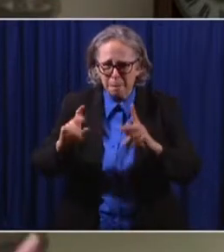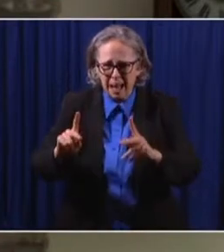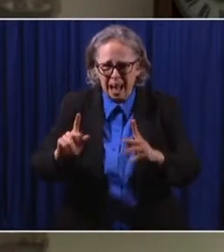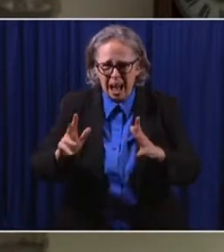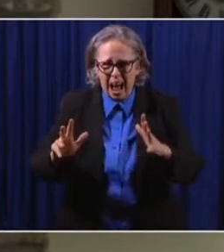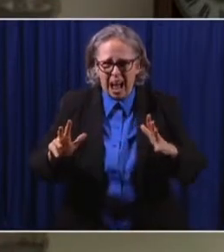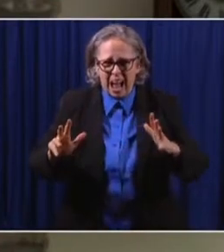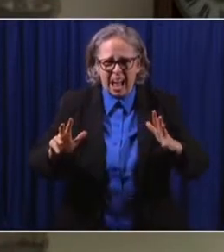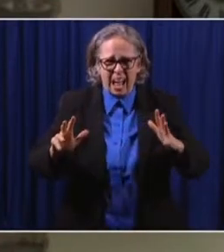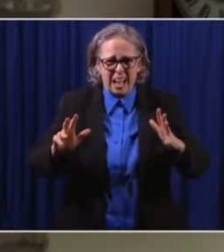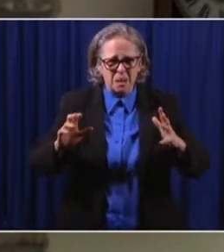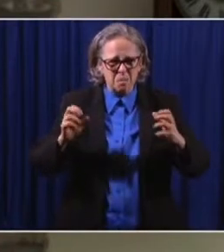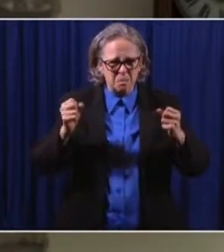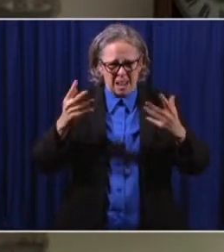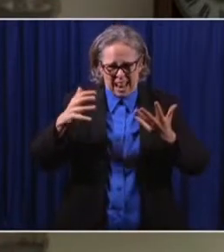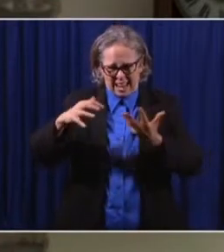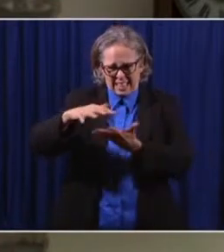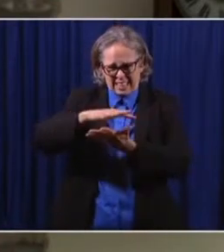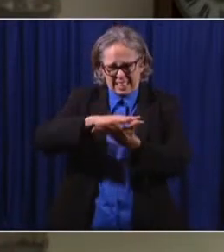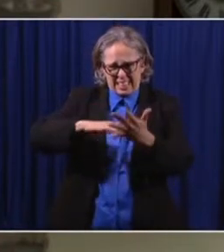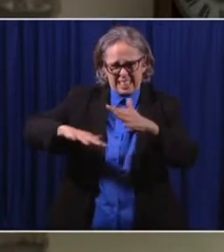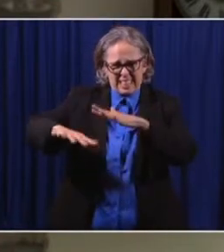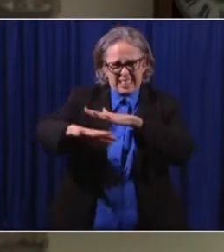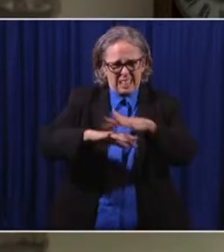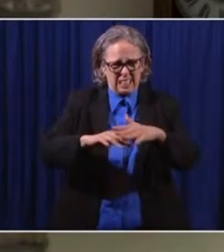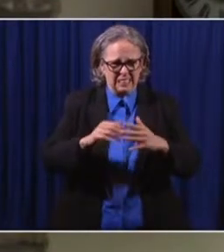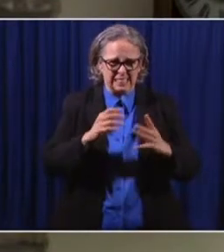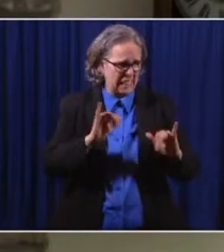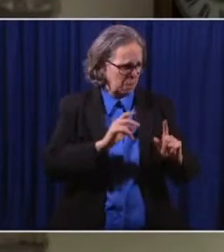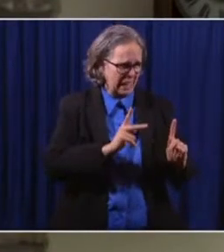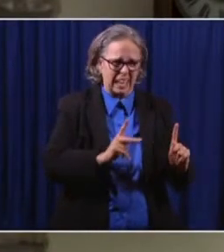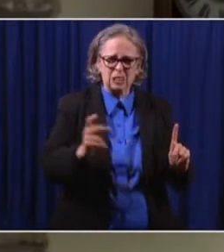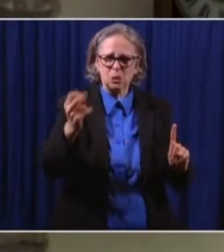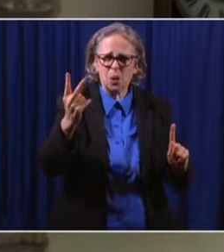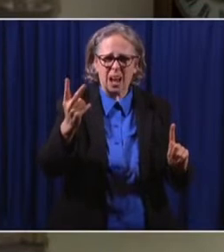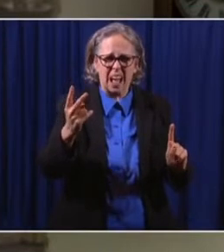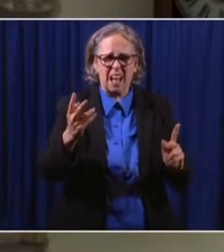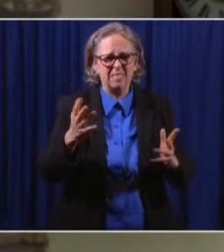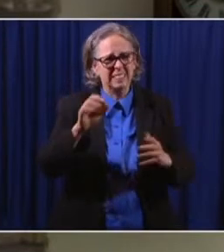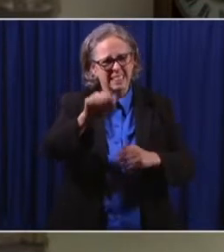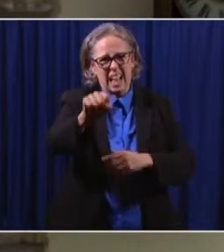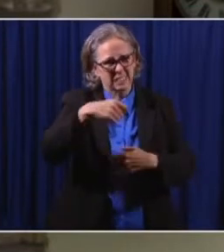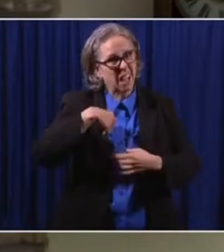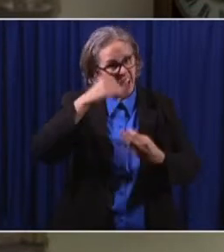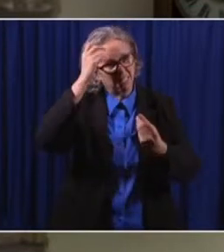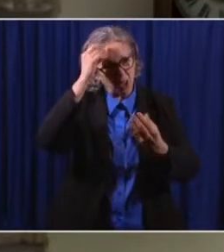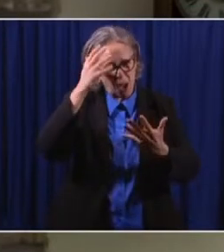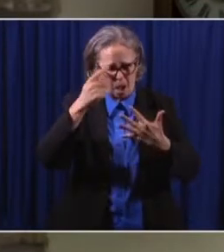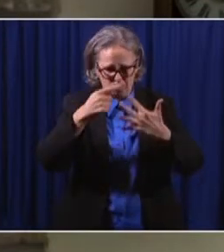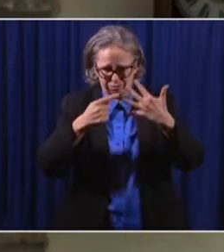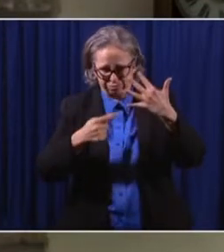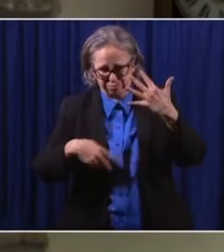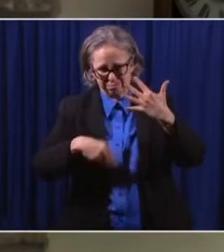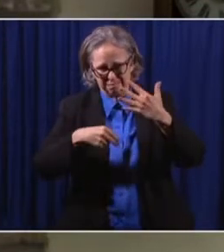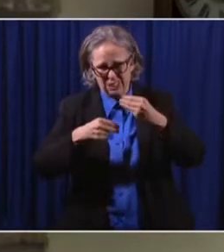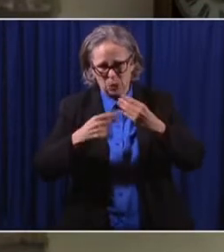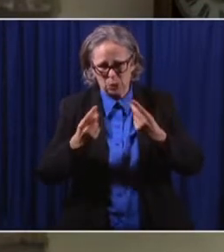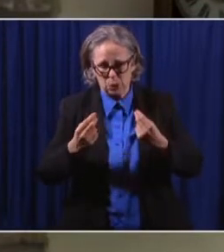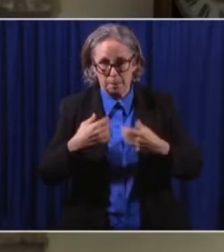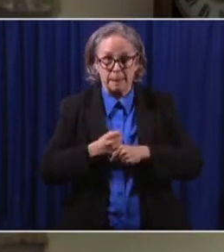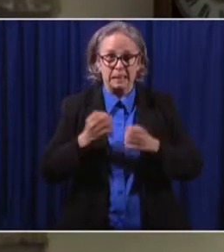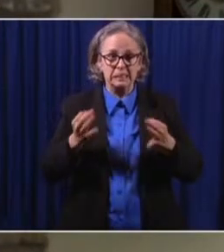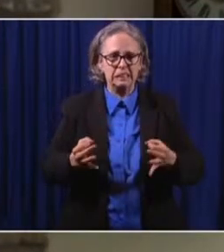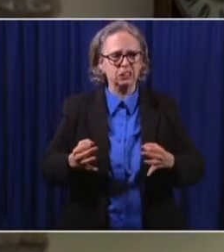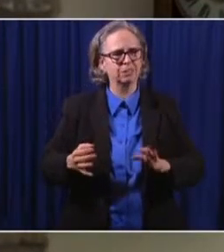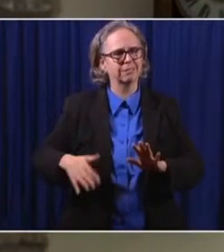naturally. The same thing with K through 12. So, yeah, I think about things a lot. I've not made a decision to do that, but I've certainly thought